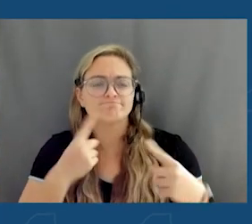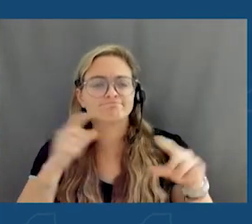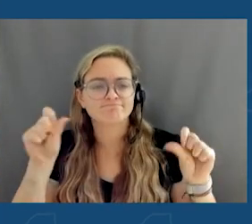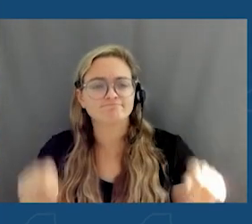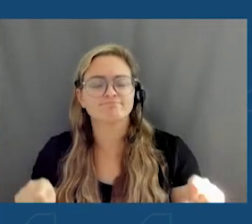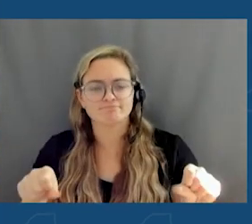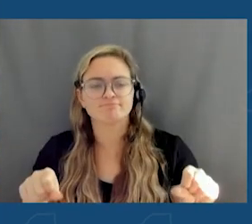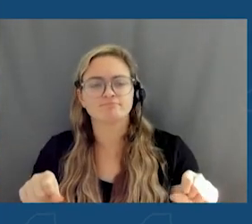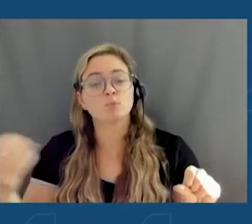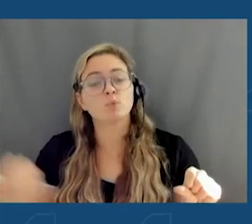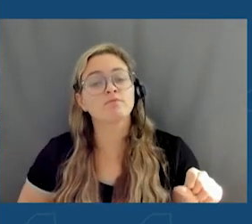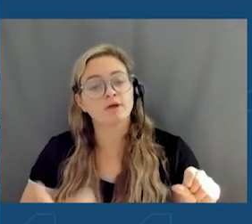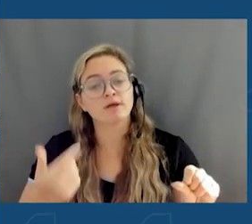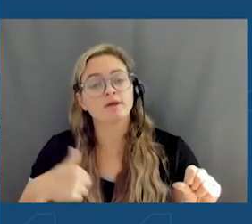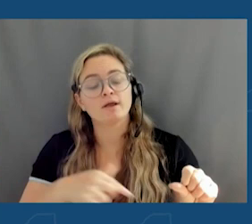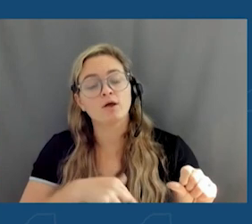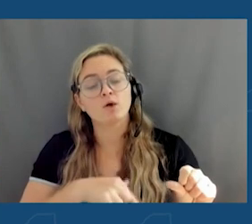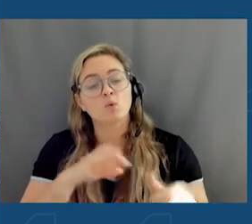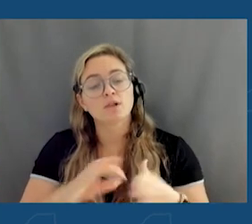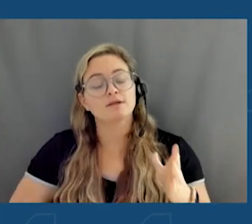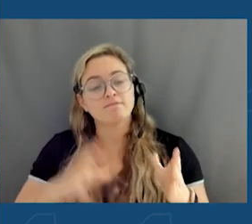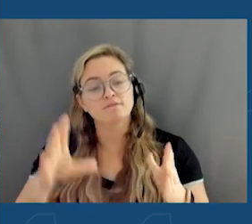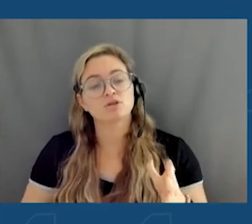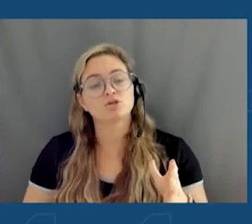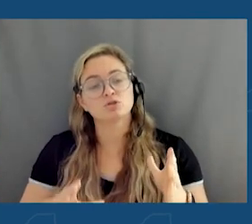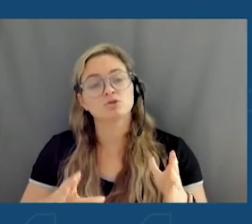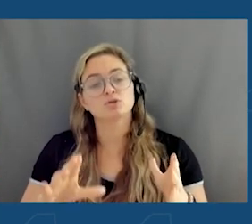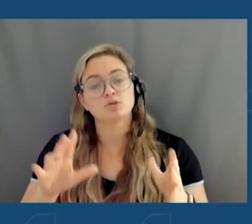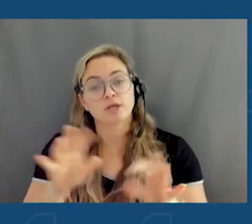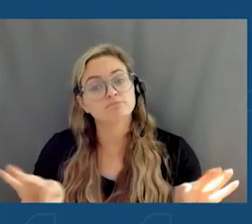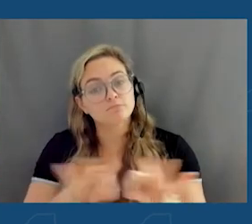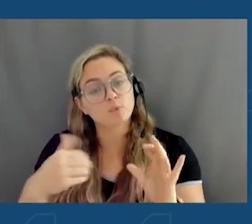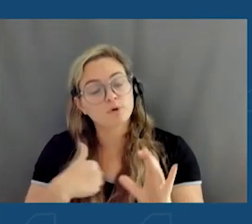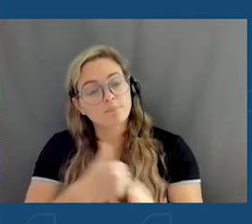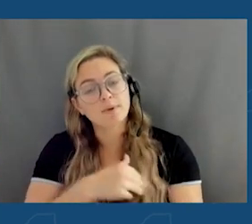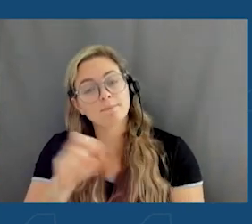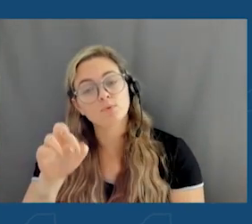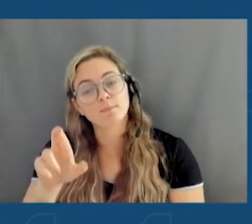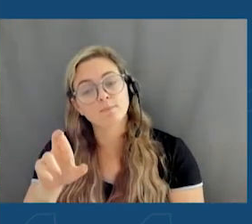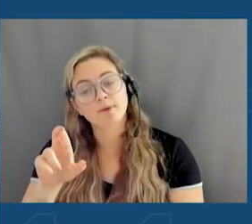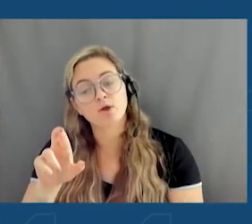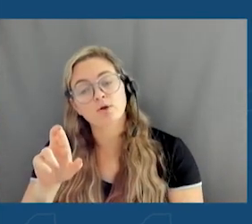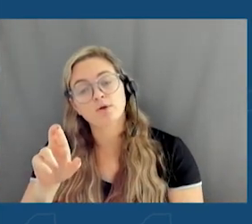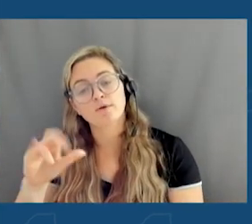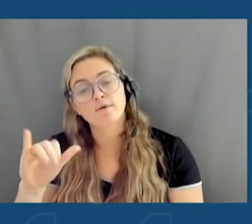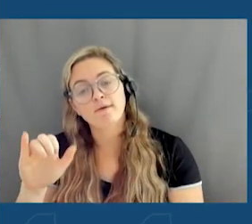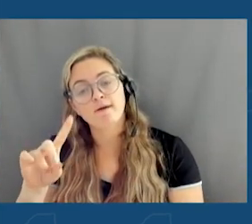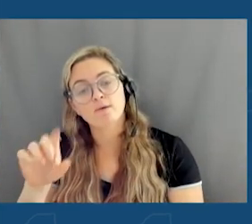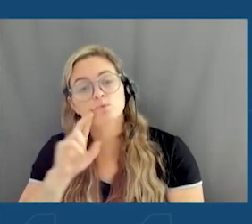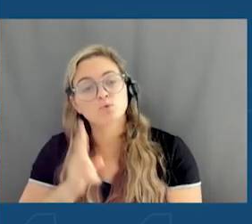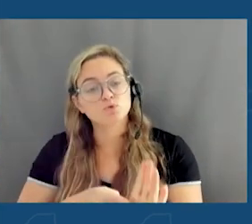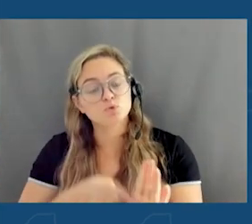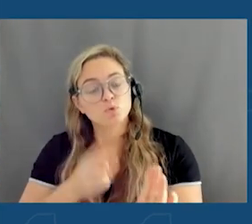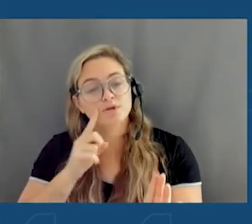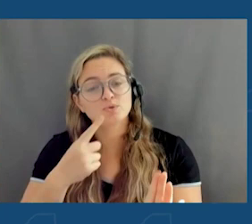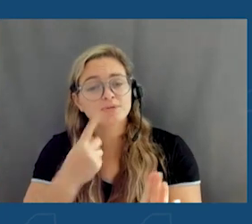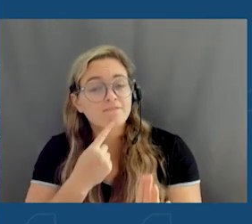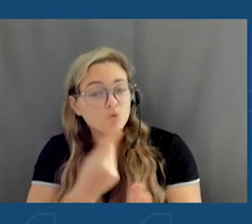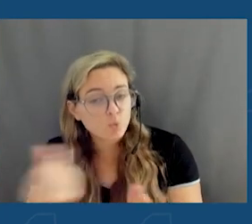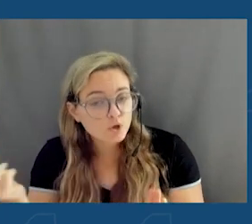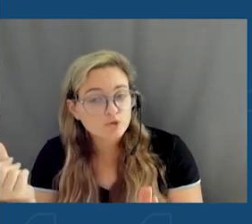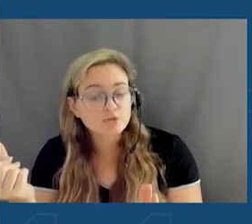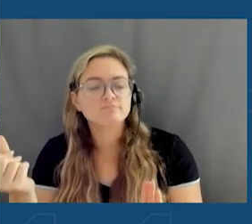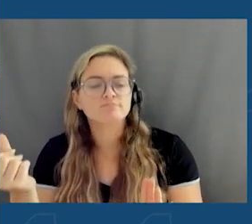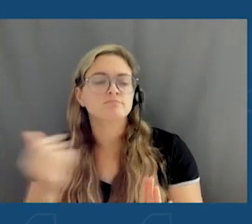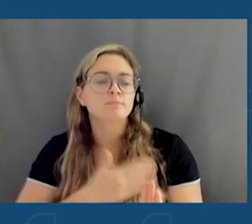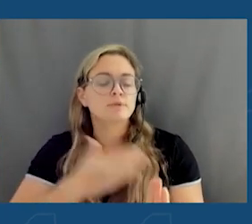to invite our elected officials and key members of Mayor Adams' administration to join me on stage to say a few words. Please